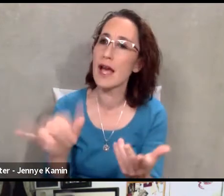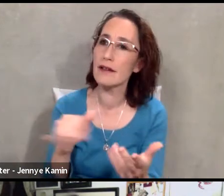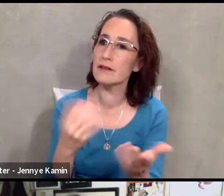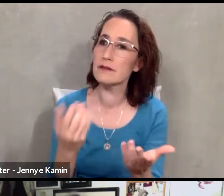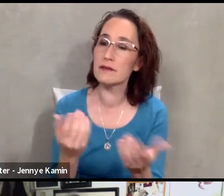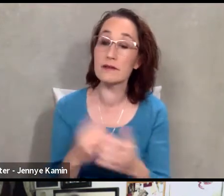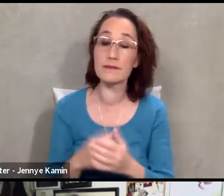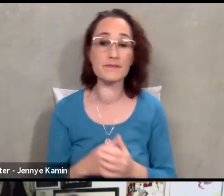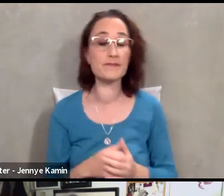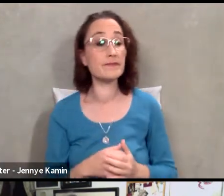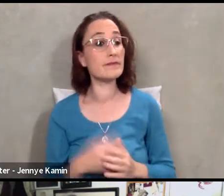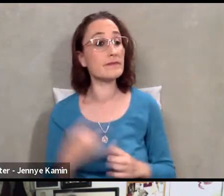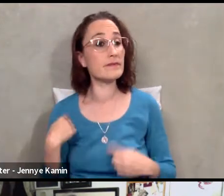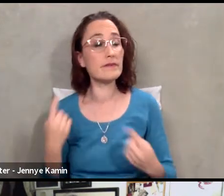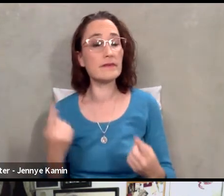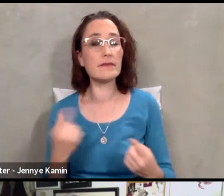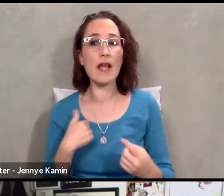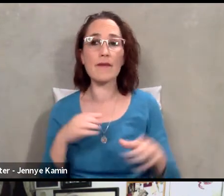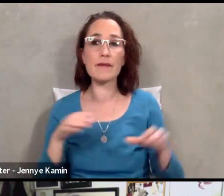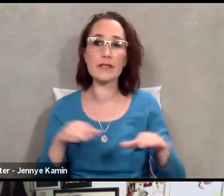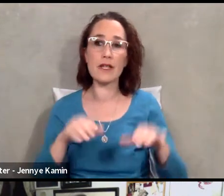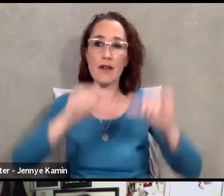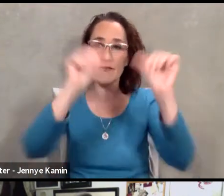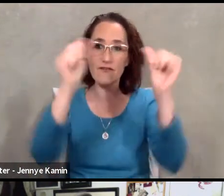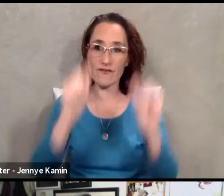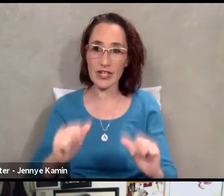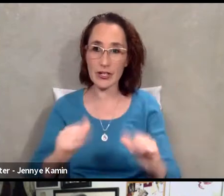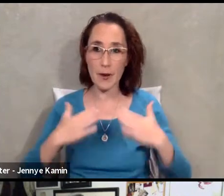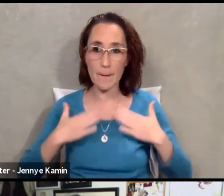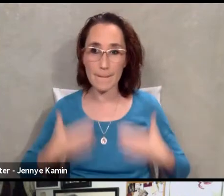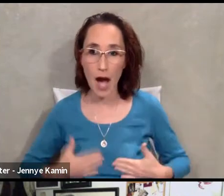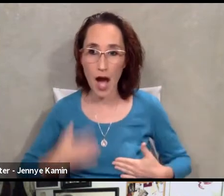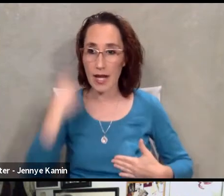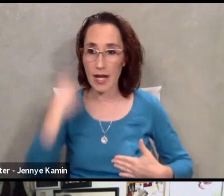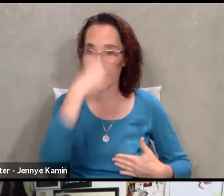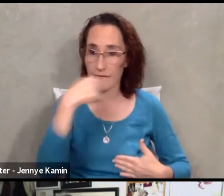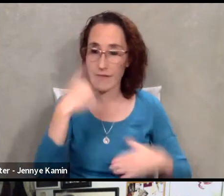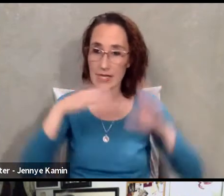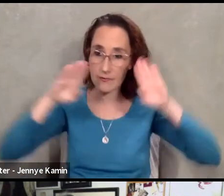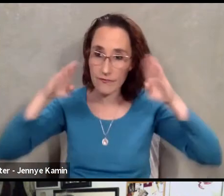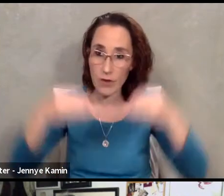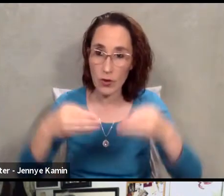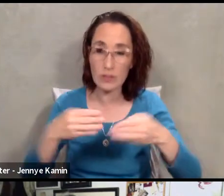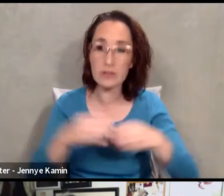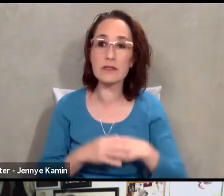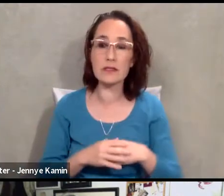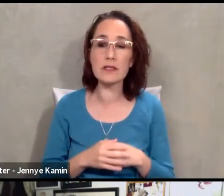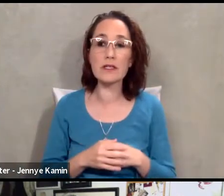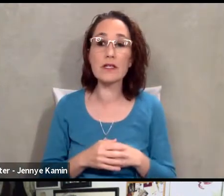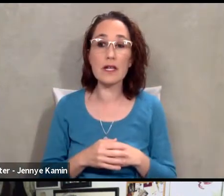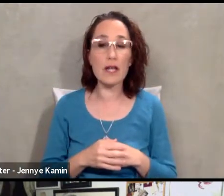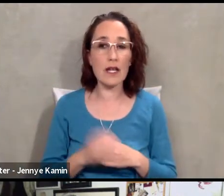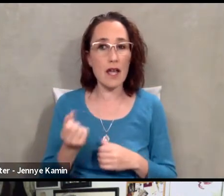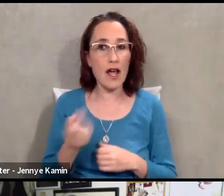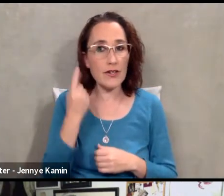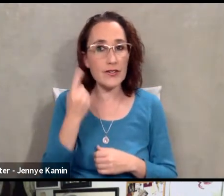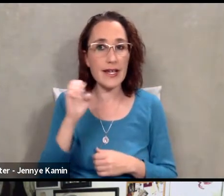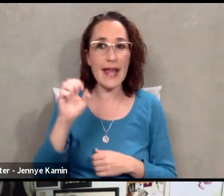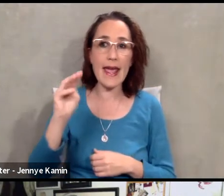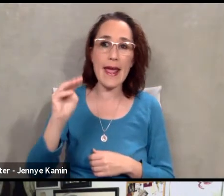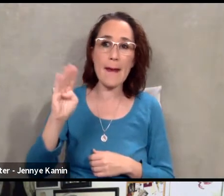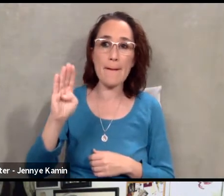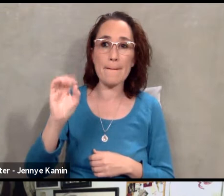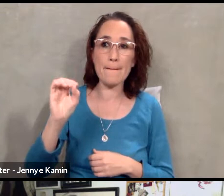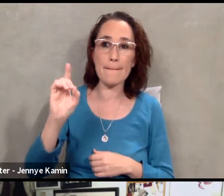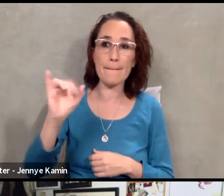figure artist. I've always been interested in the body and the face and understanding embodiment. But what